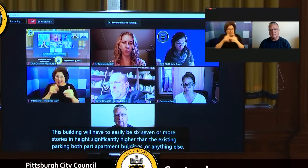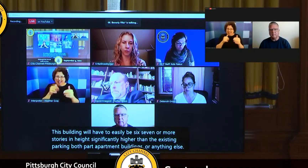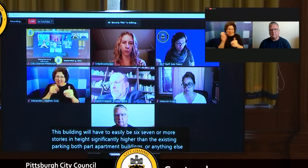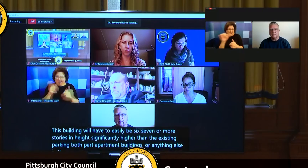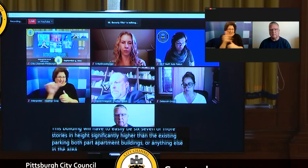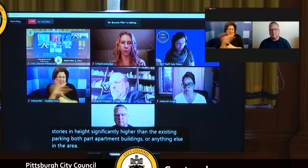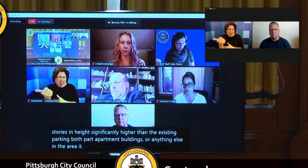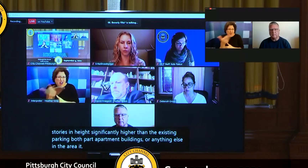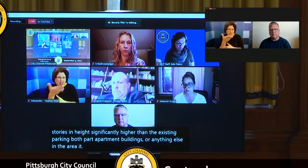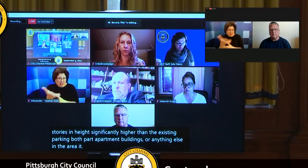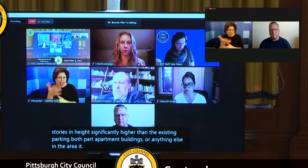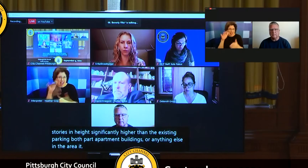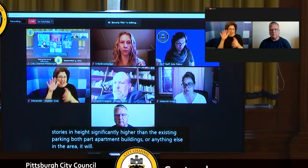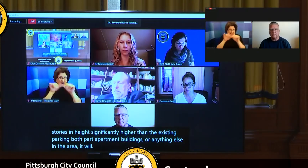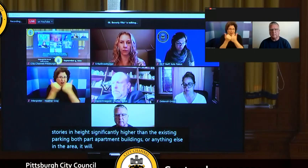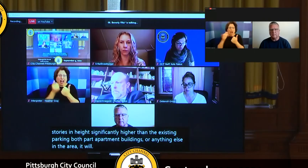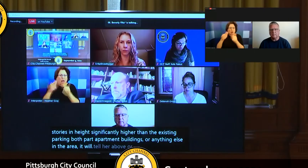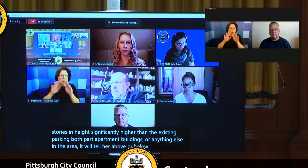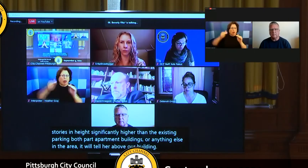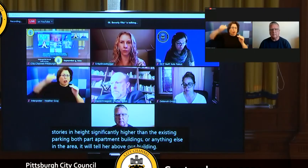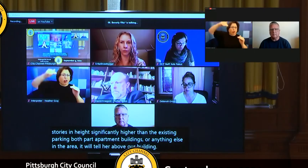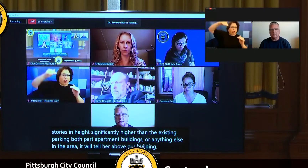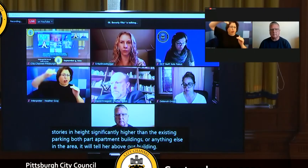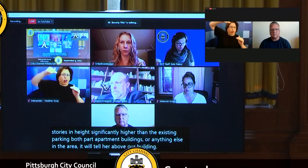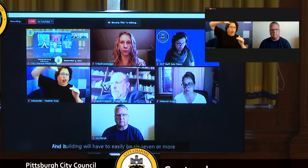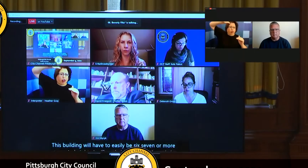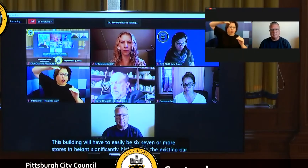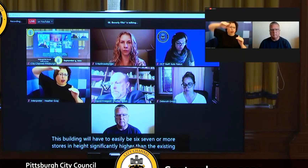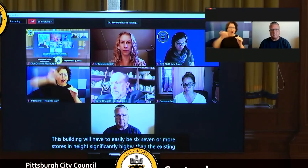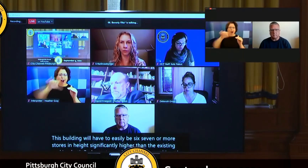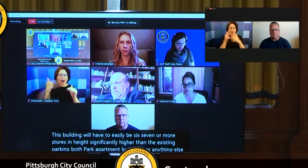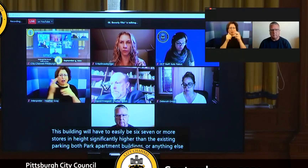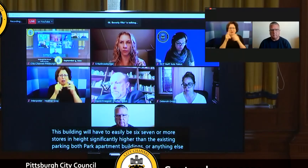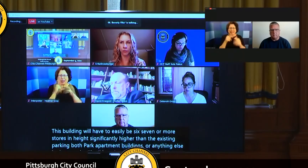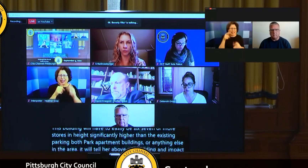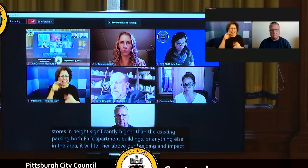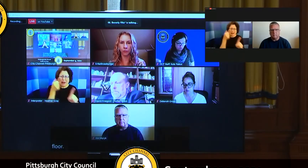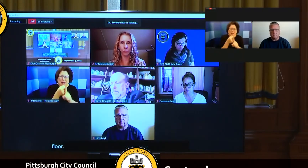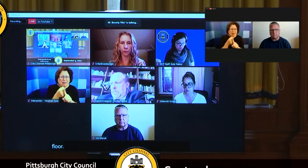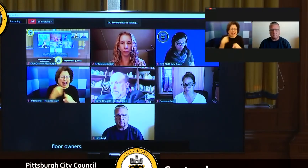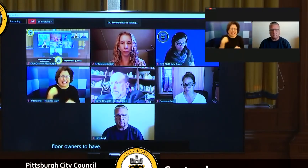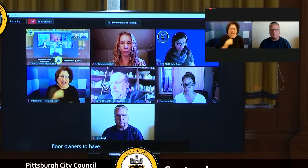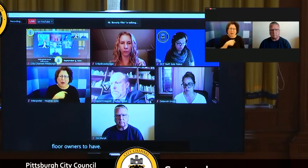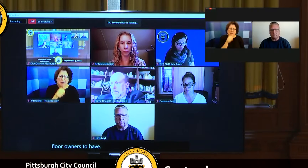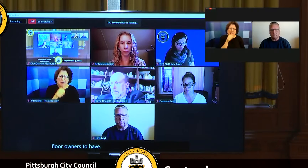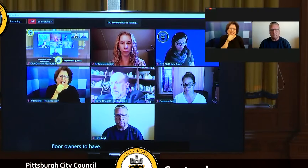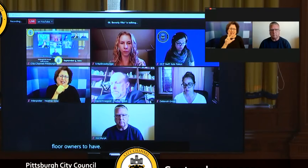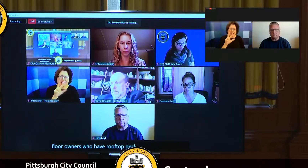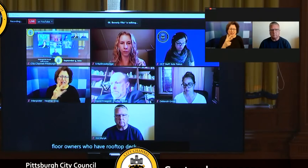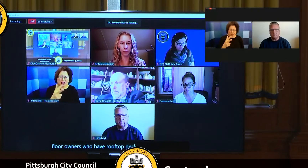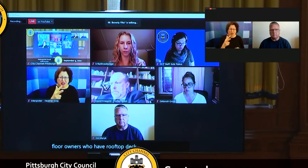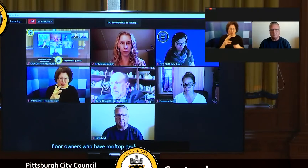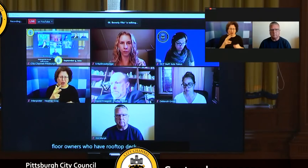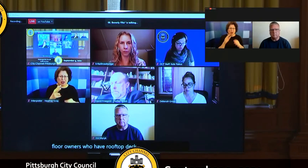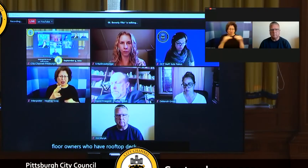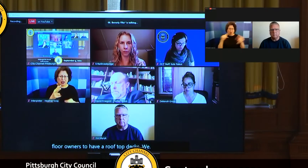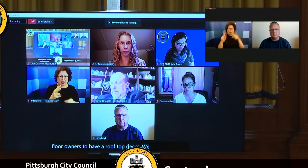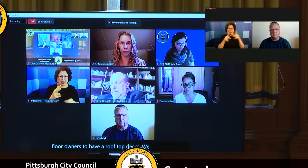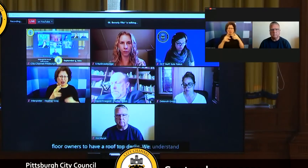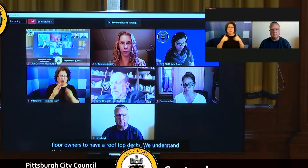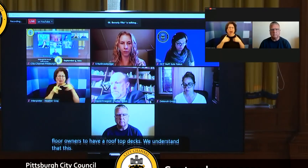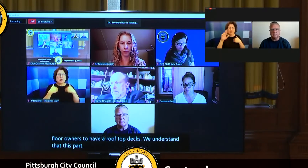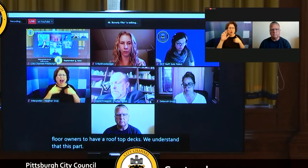It will tower above our building and impact the privacy of our third-floor owners who have rooftop decks. We understand that this is